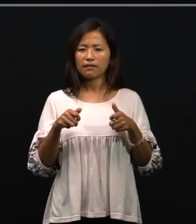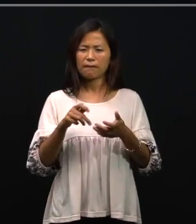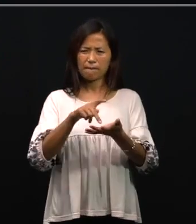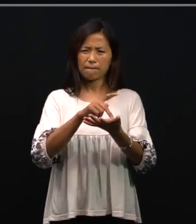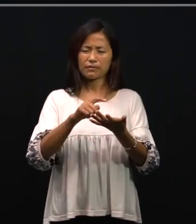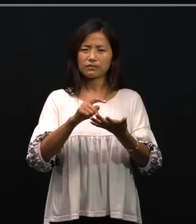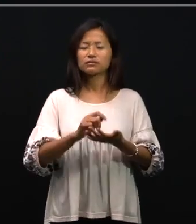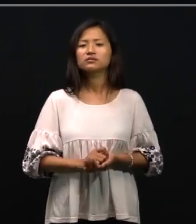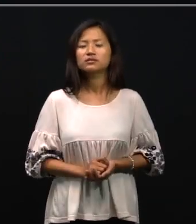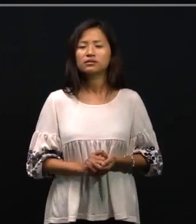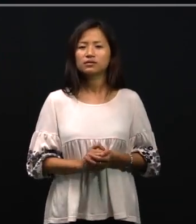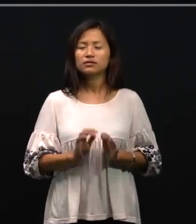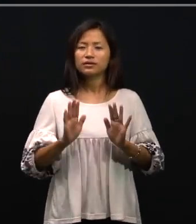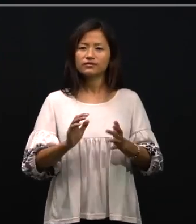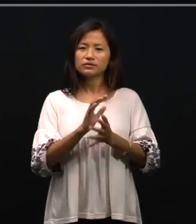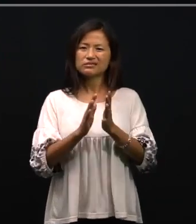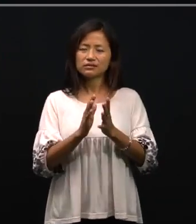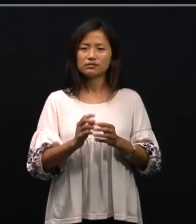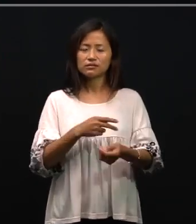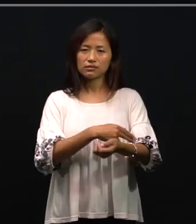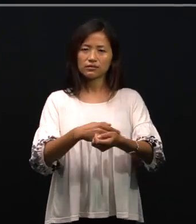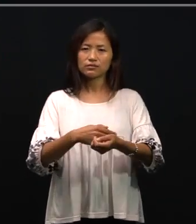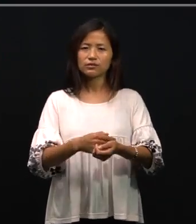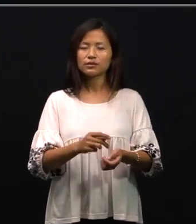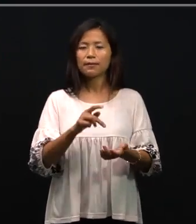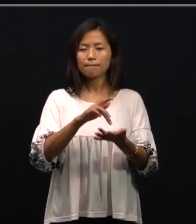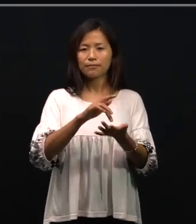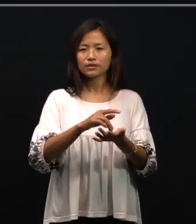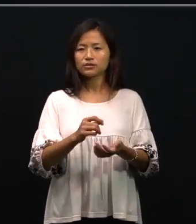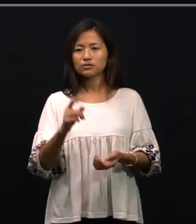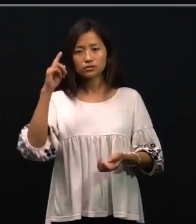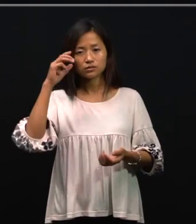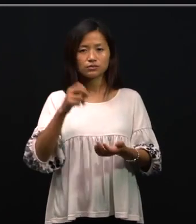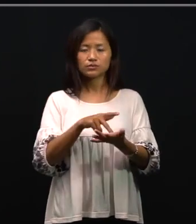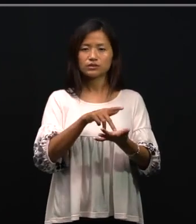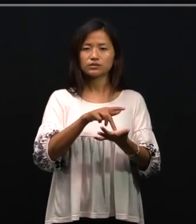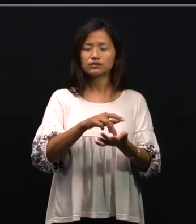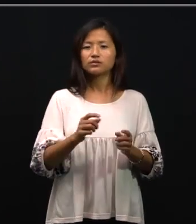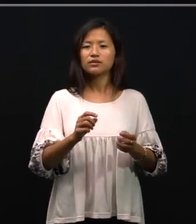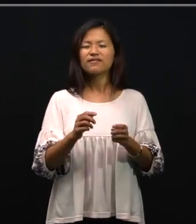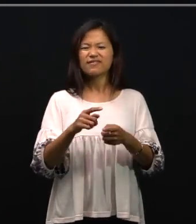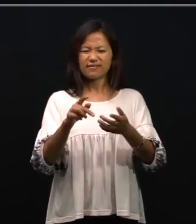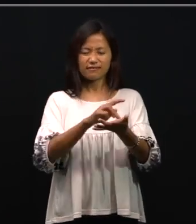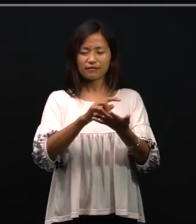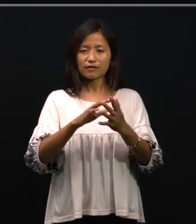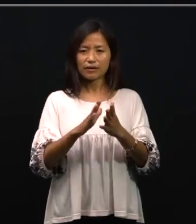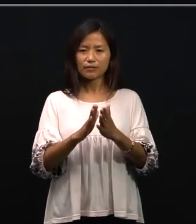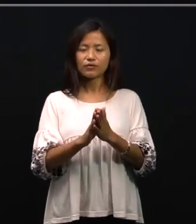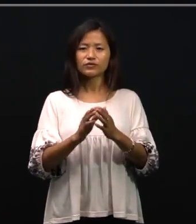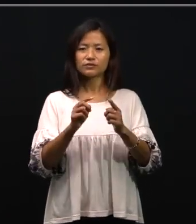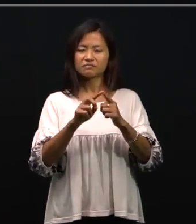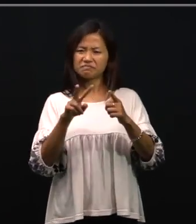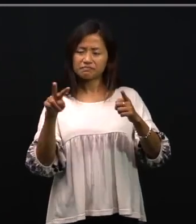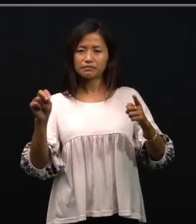living organism, even though it has been assigned names, it can vary from place to place depending upon the type of the people living in a particular place. Cat,